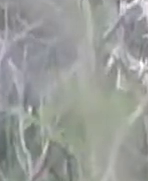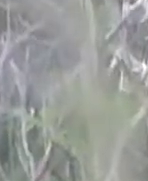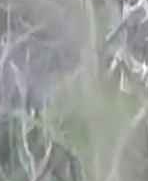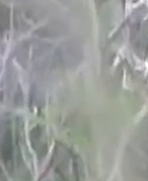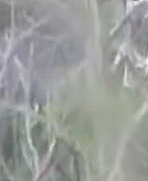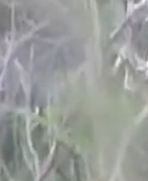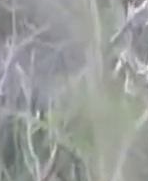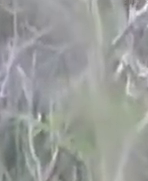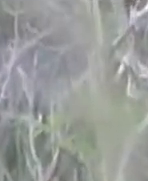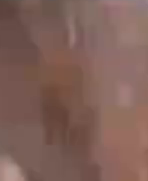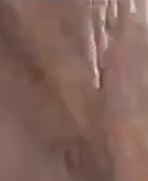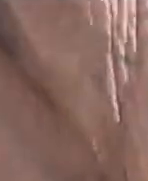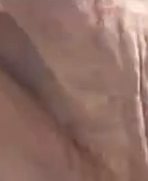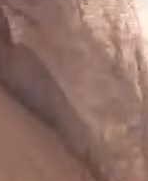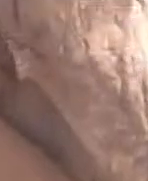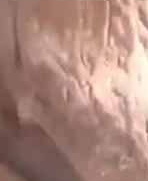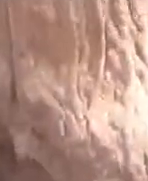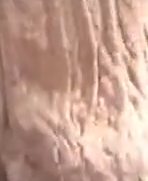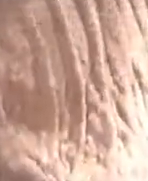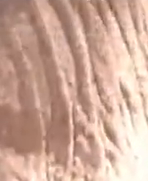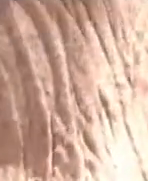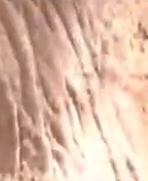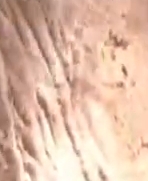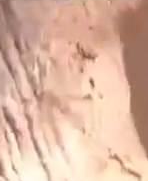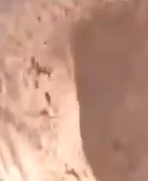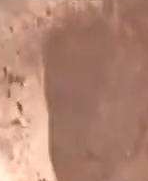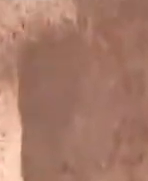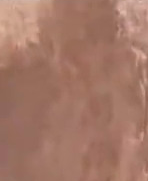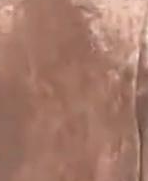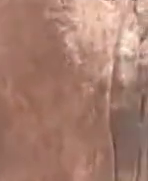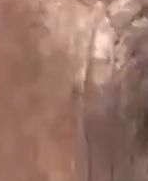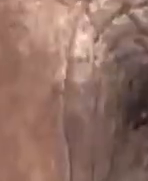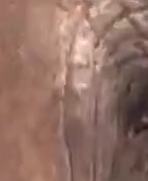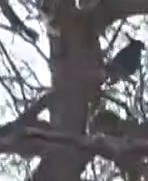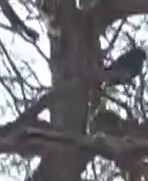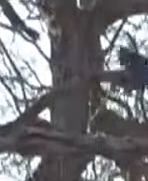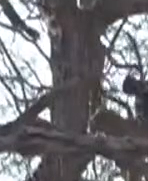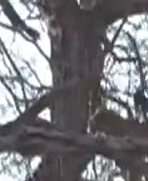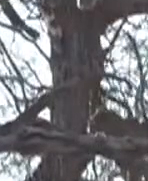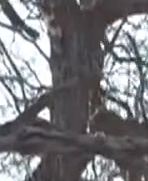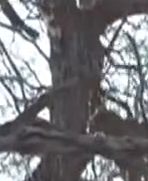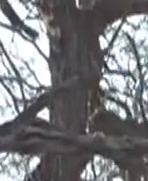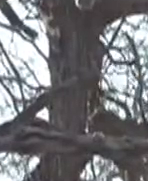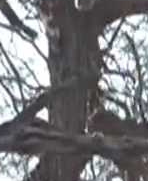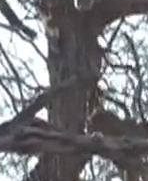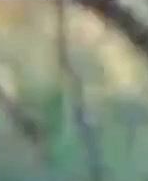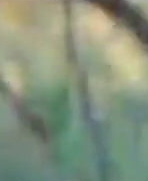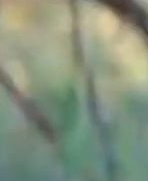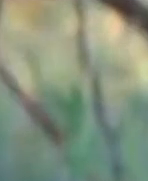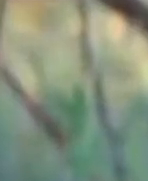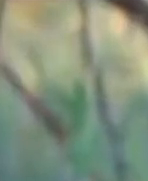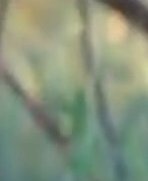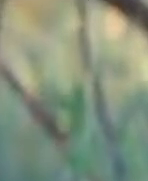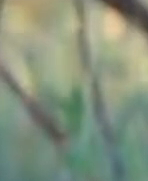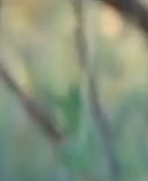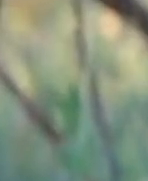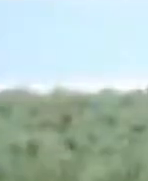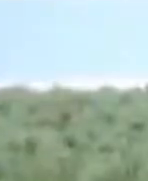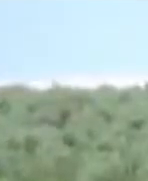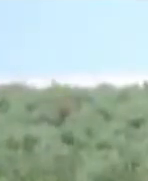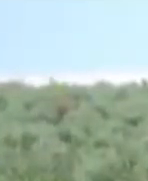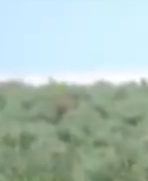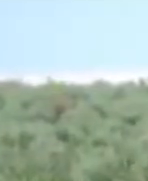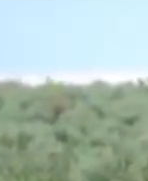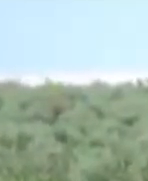We're not only giving ourselves time to reset, we're giving nature time to restore,